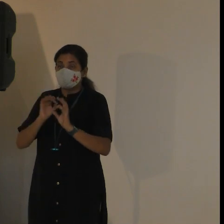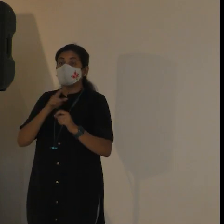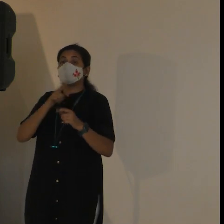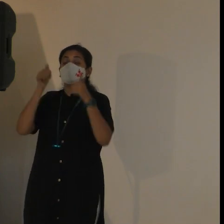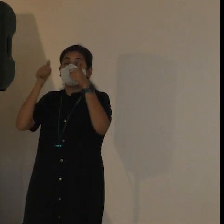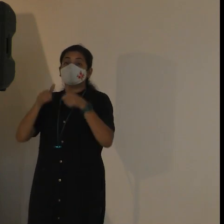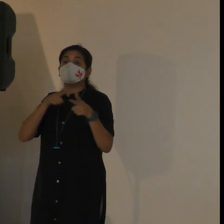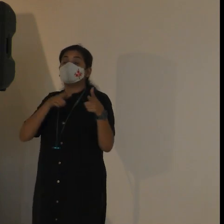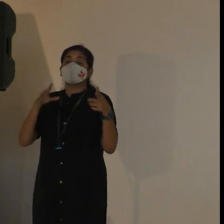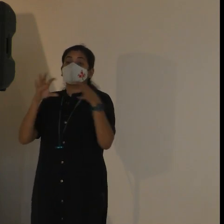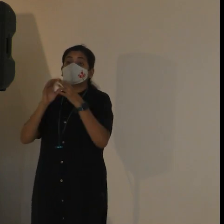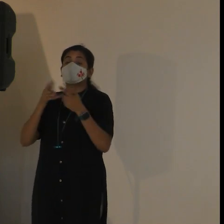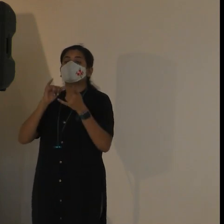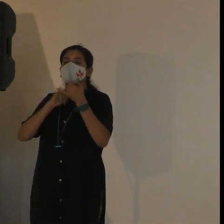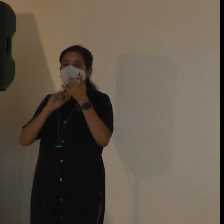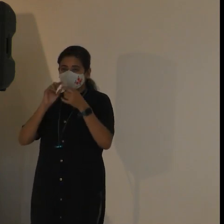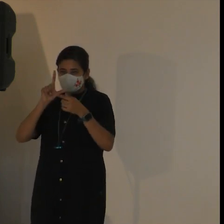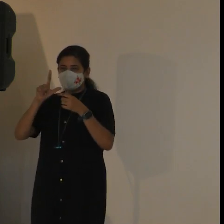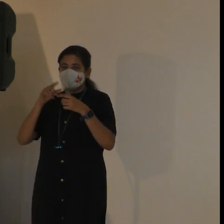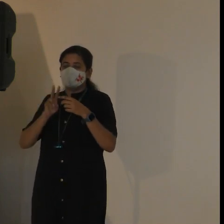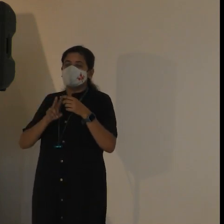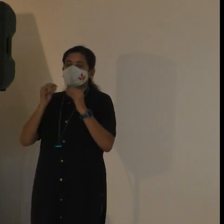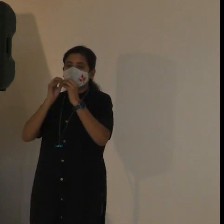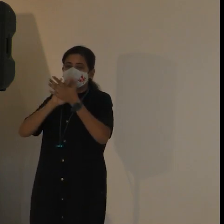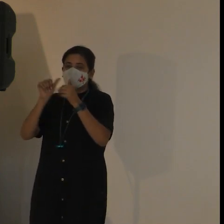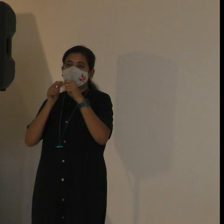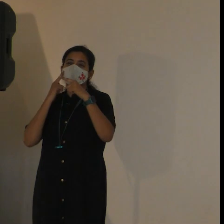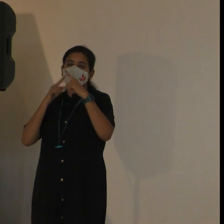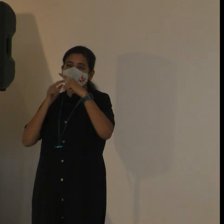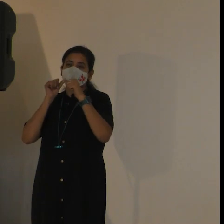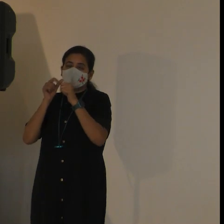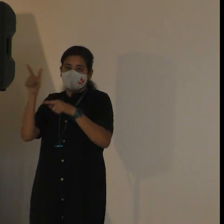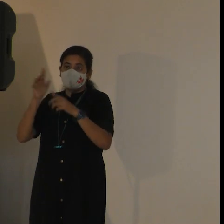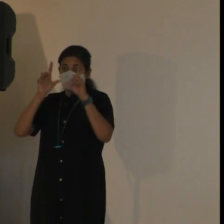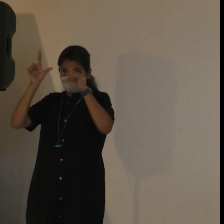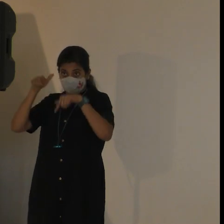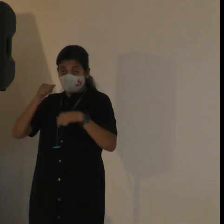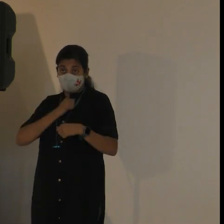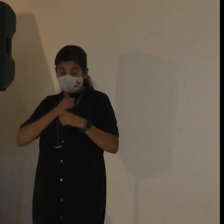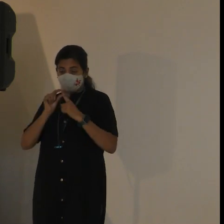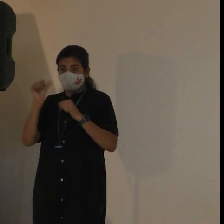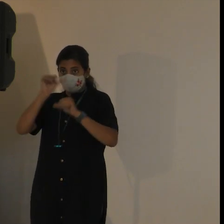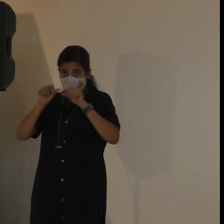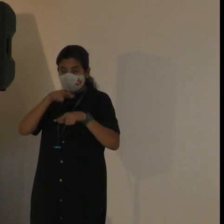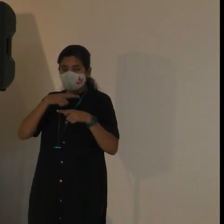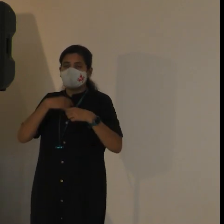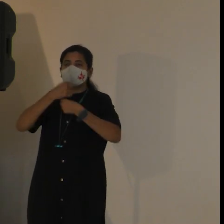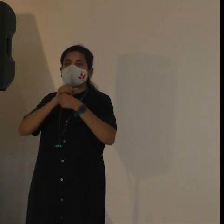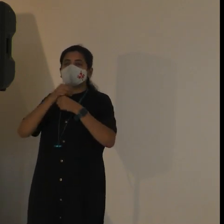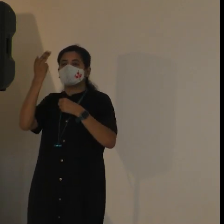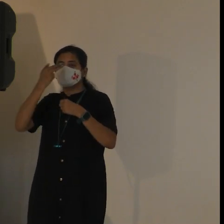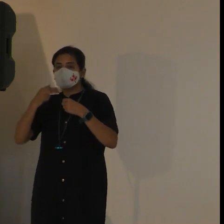result, SL Bhatia Museum gets overlooked. So that's why through my project, I'm creating an animation film